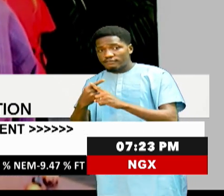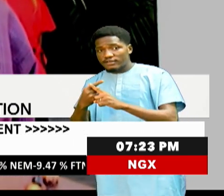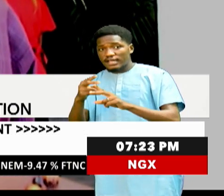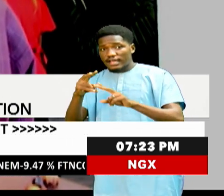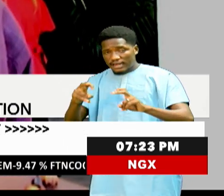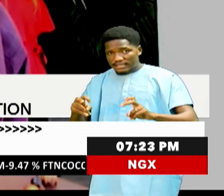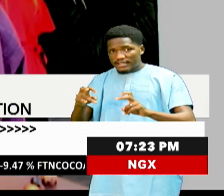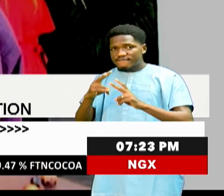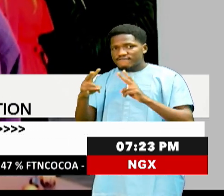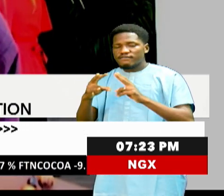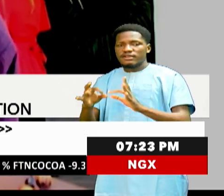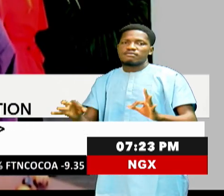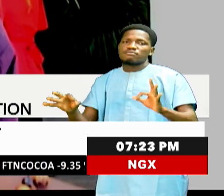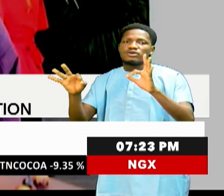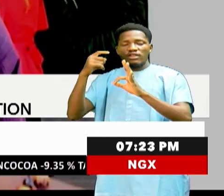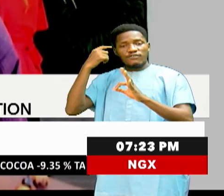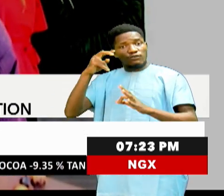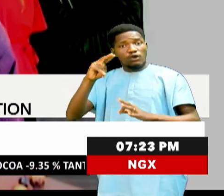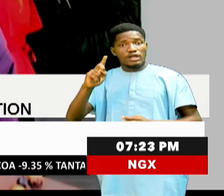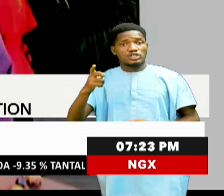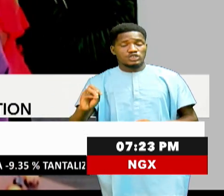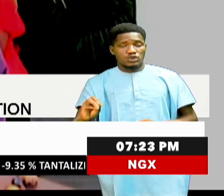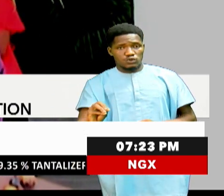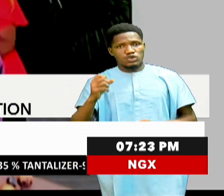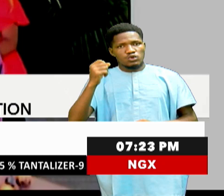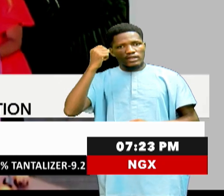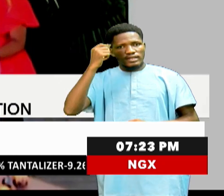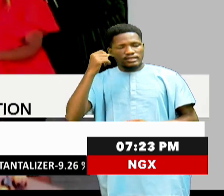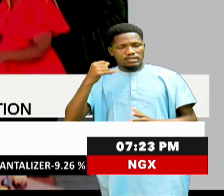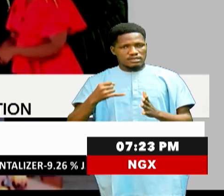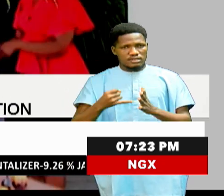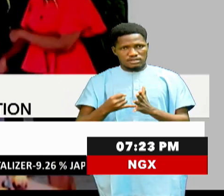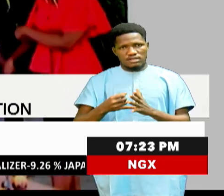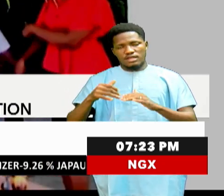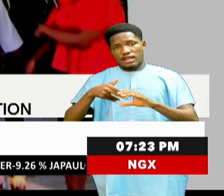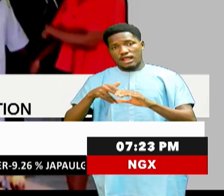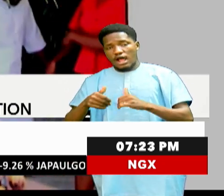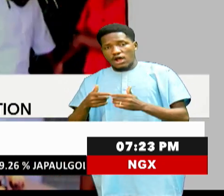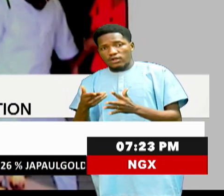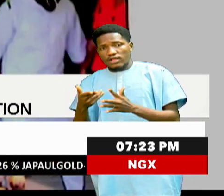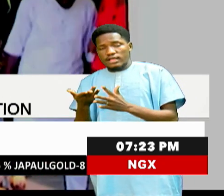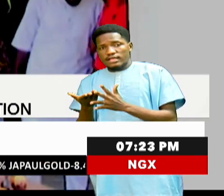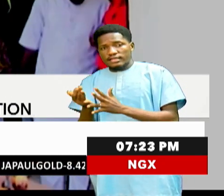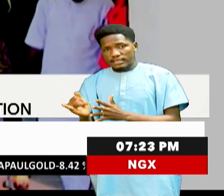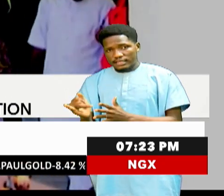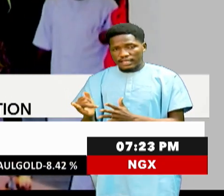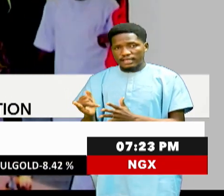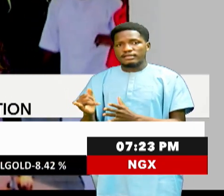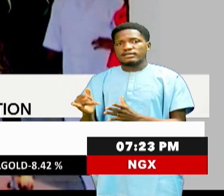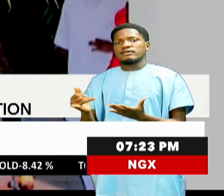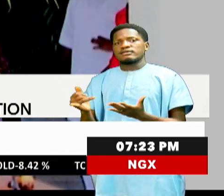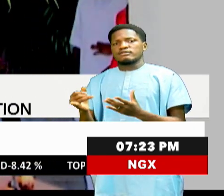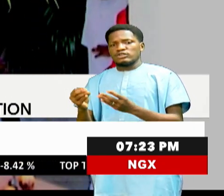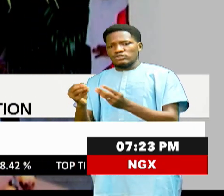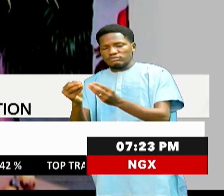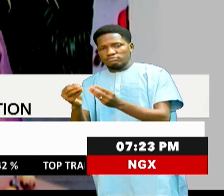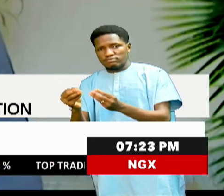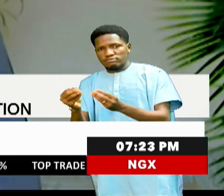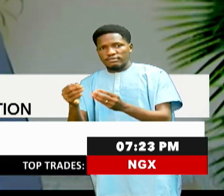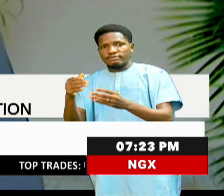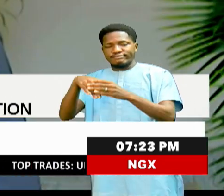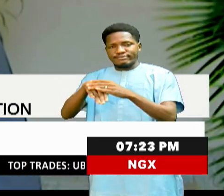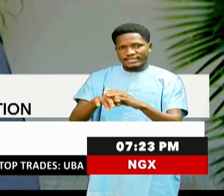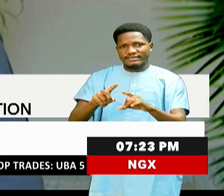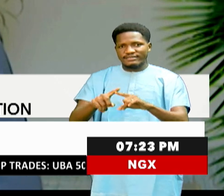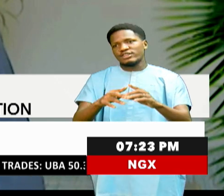imperative for non-governmental organizations to understand it in how they intervene in the respective communities and areas where they do their work.